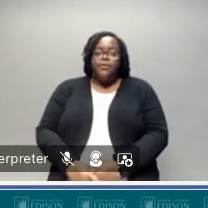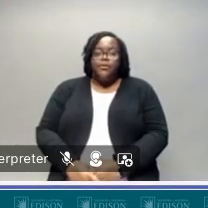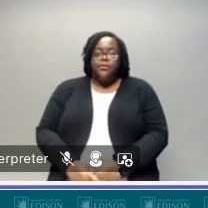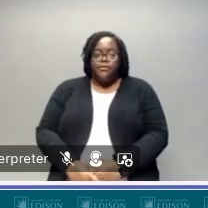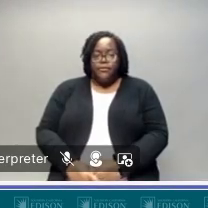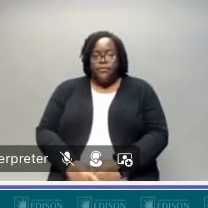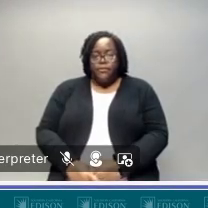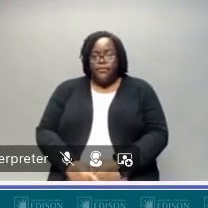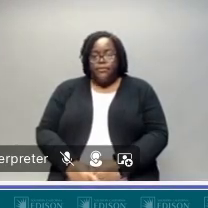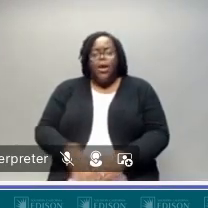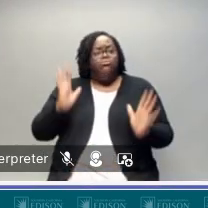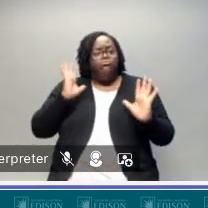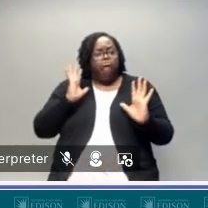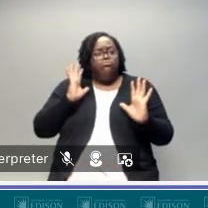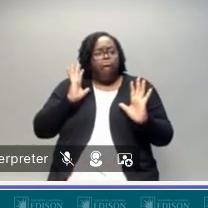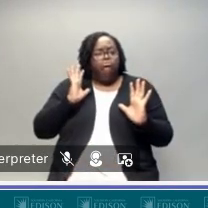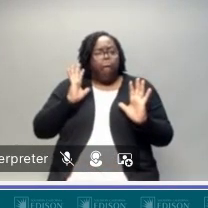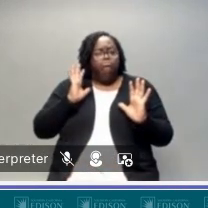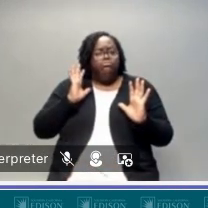Next. Oh.